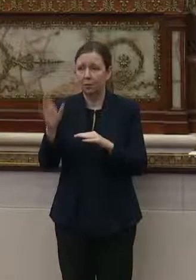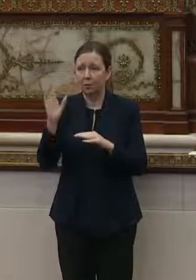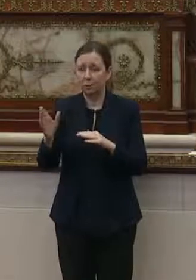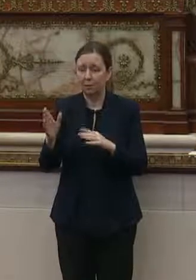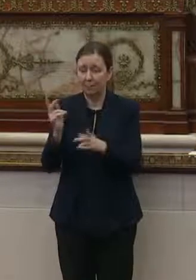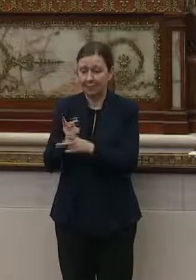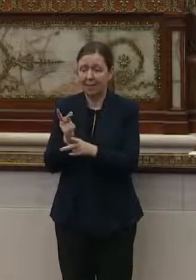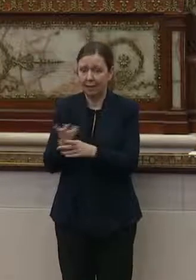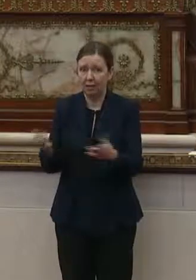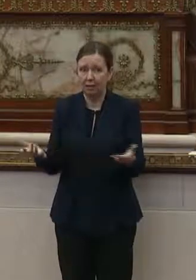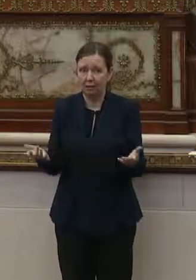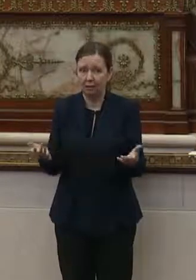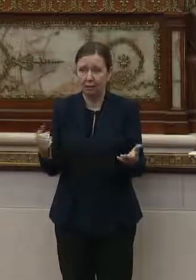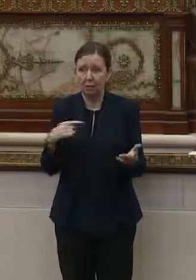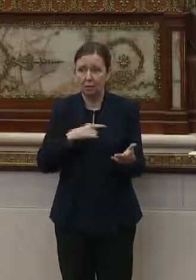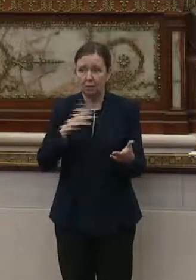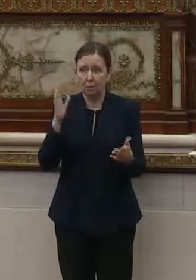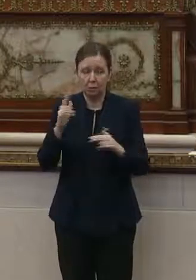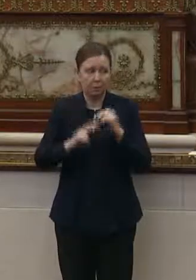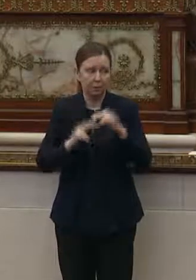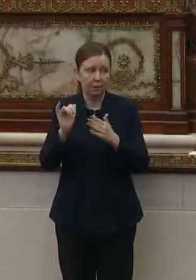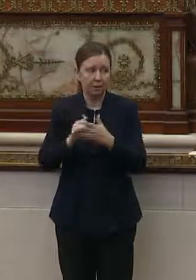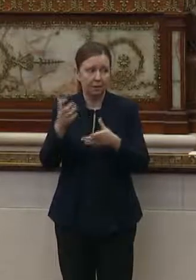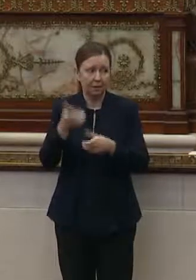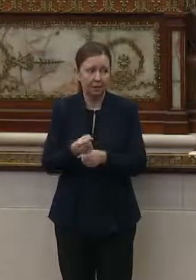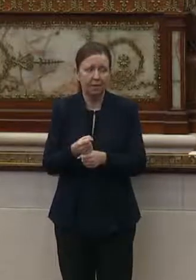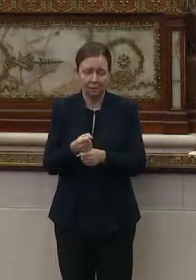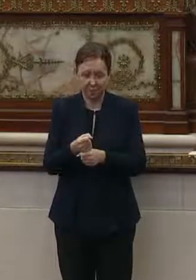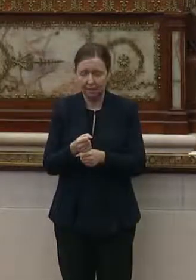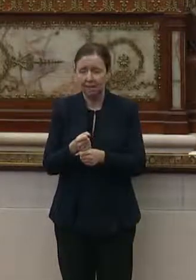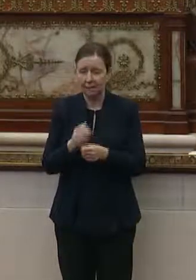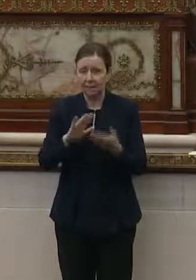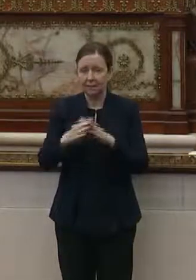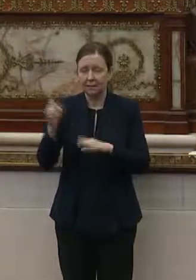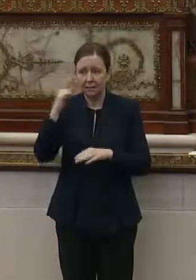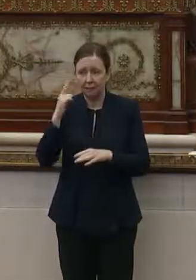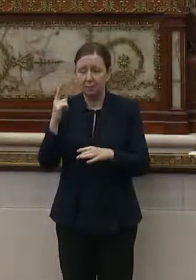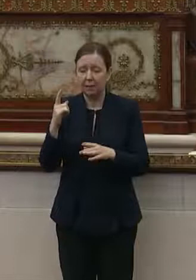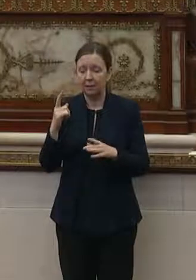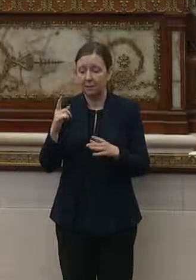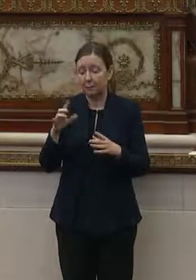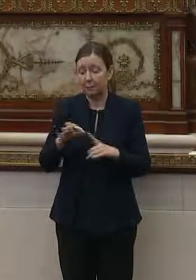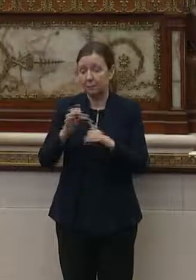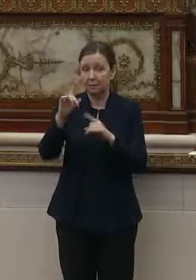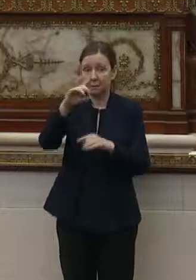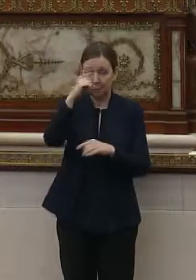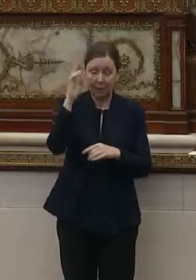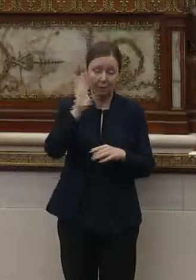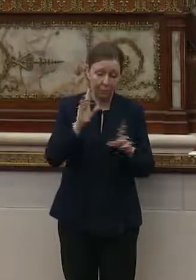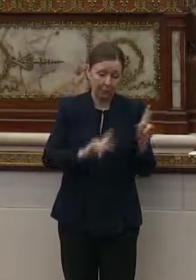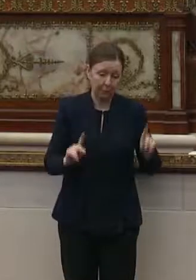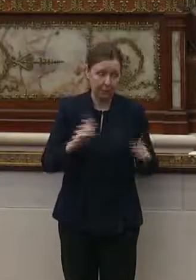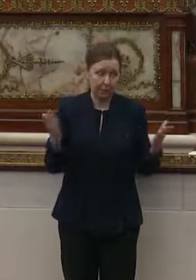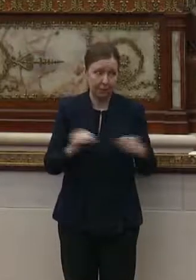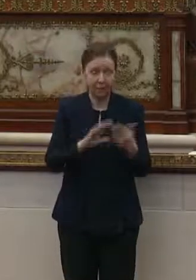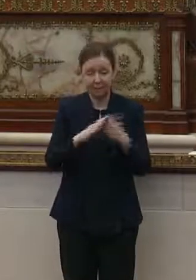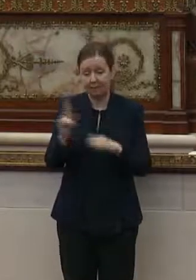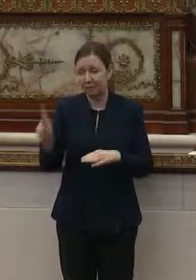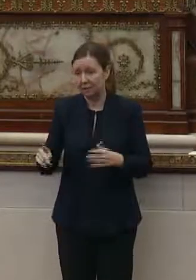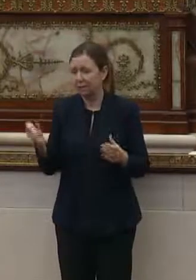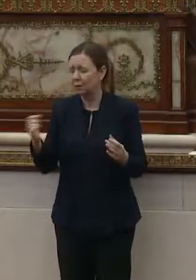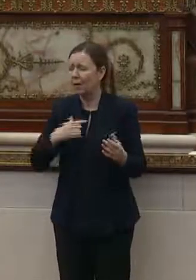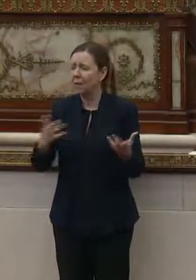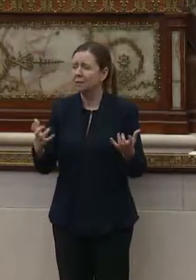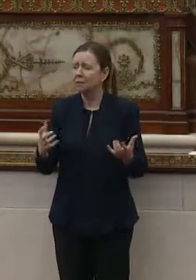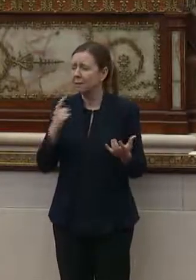taken care of. We're going to rebuild that trust between city government, and particularly Black and brown people here in the city of Philadelphia. And so I